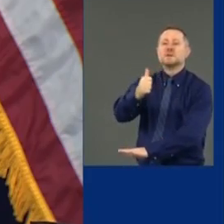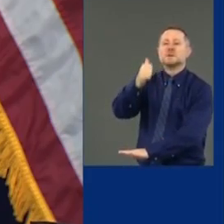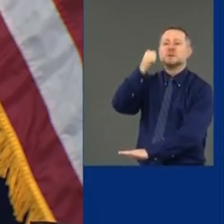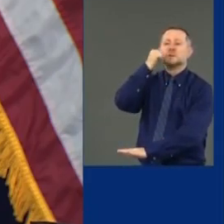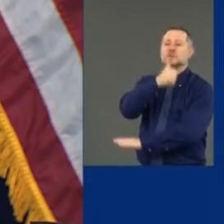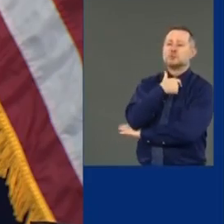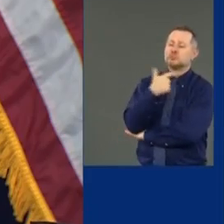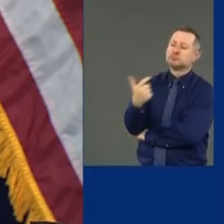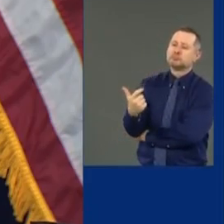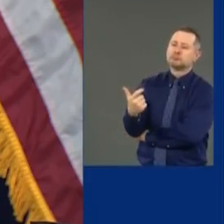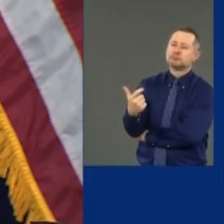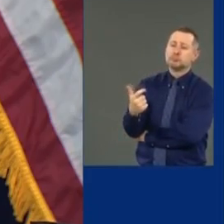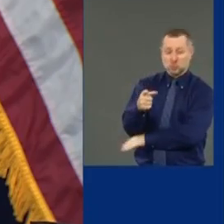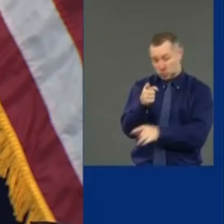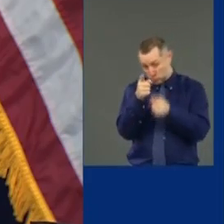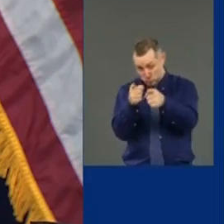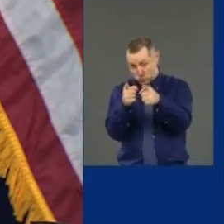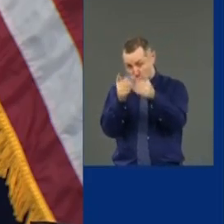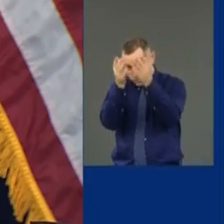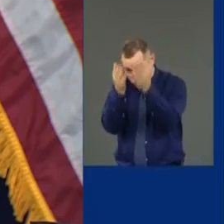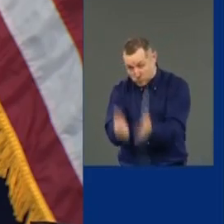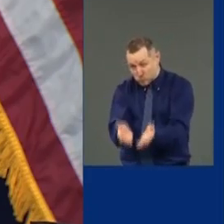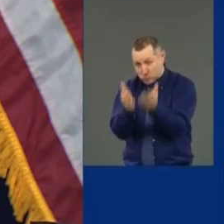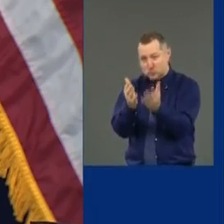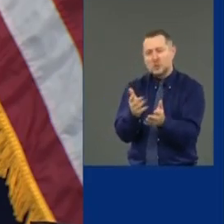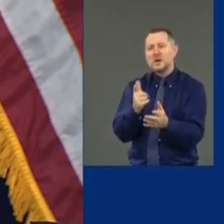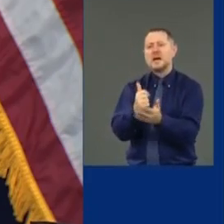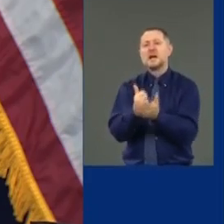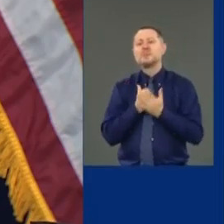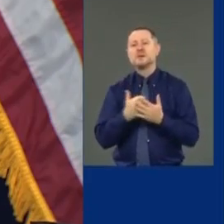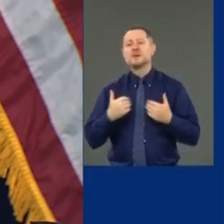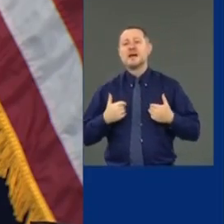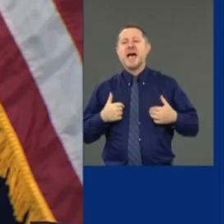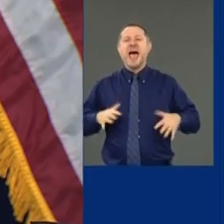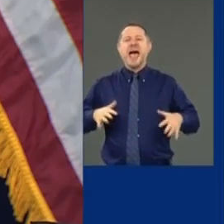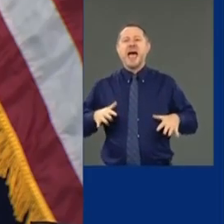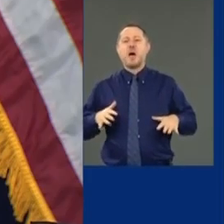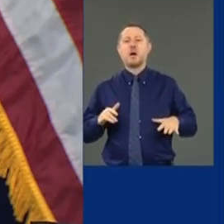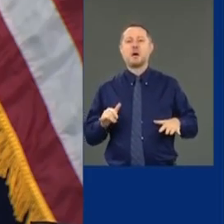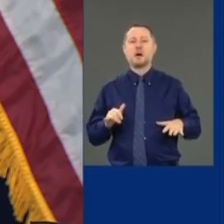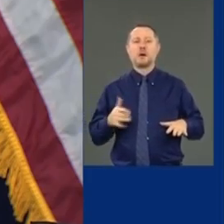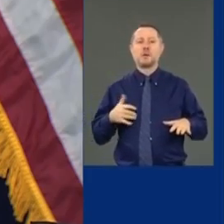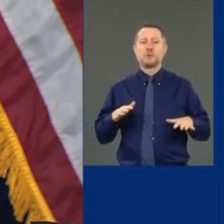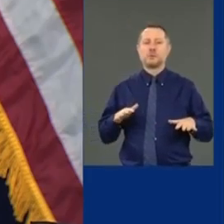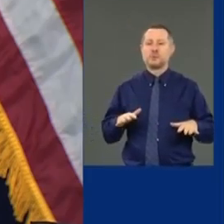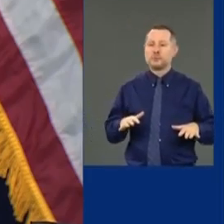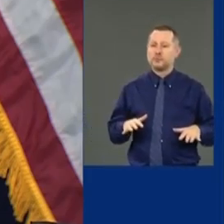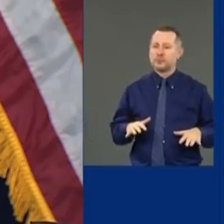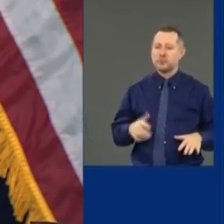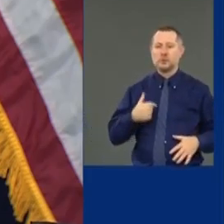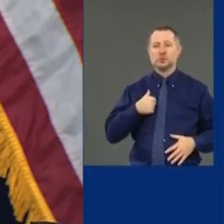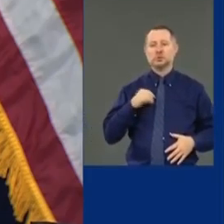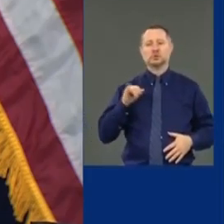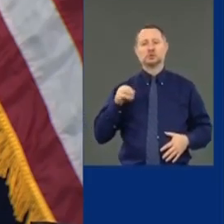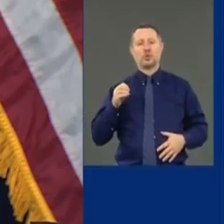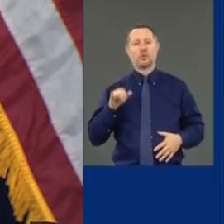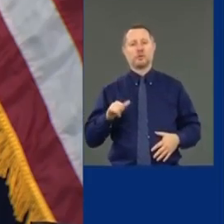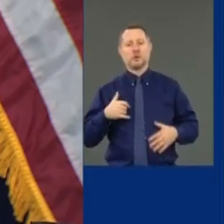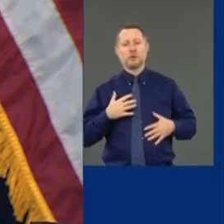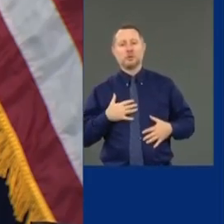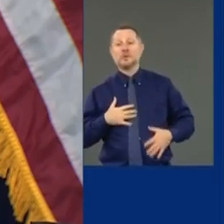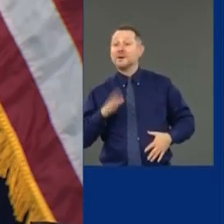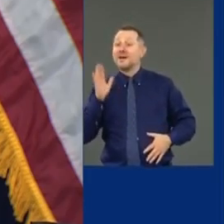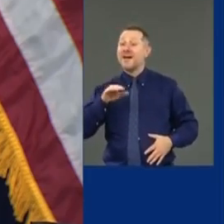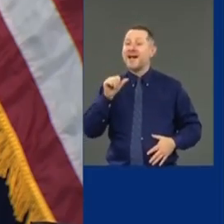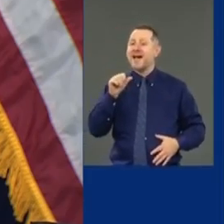and you bring me calm. You know, you bring me joy. Didn't Aretha Anita Baker sing that? You bring